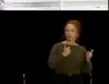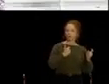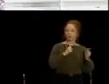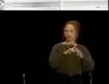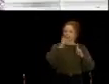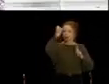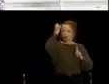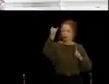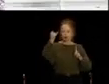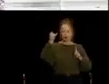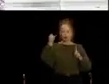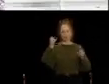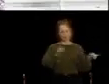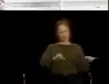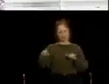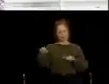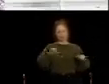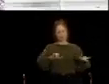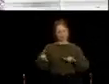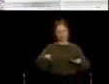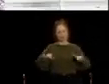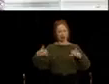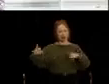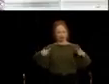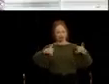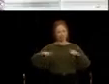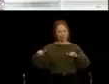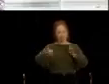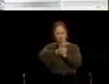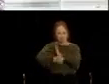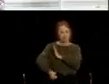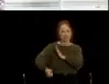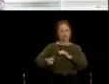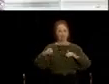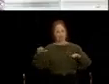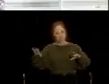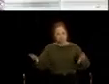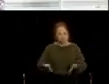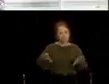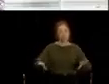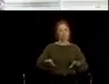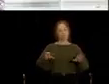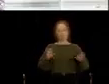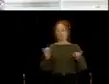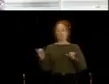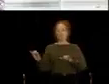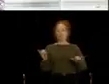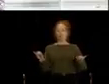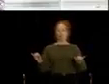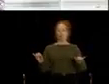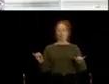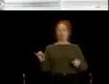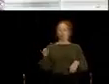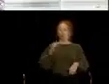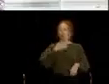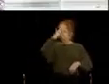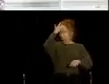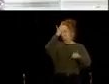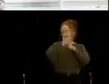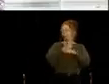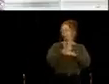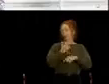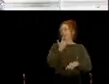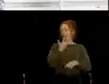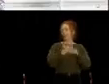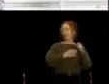my mind to was the same. And so, alongside my sister and my older brother, who is 3 years older than us,